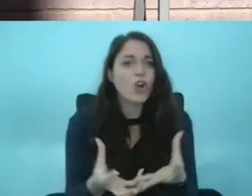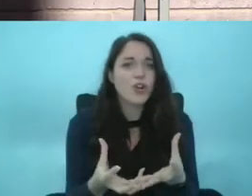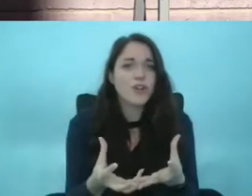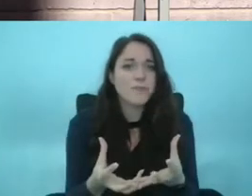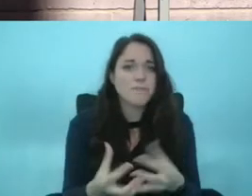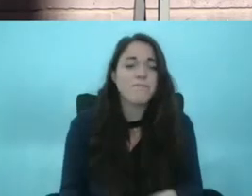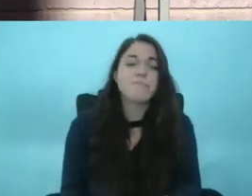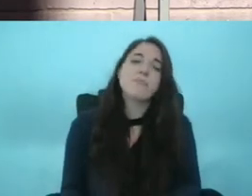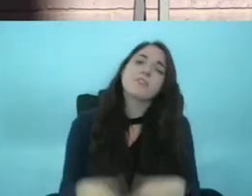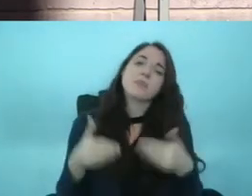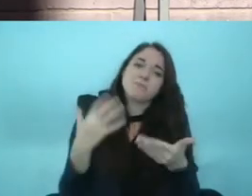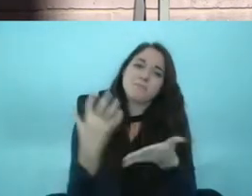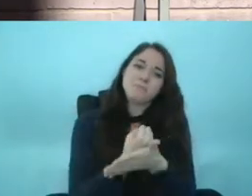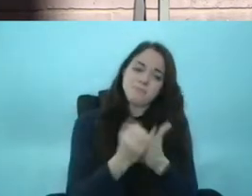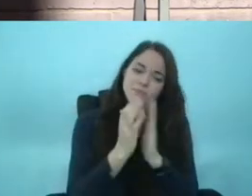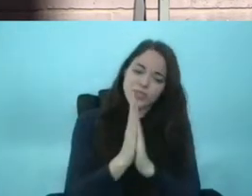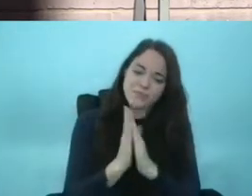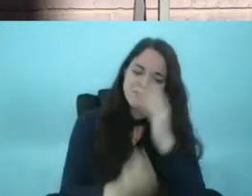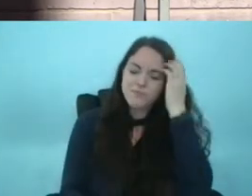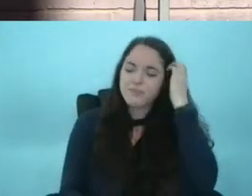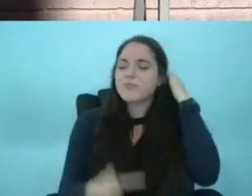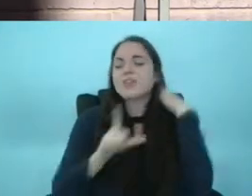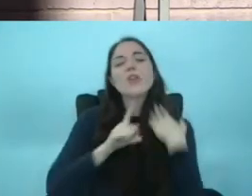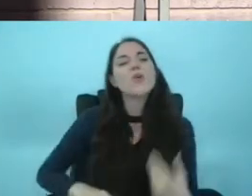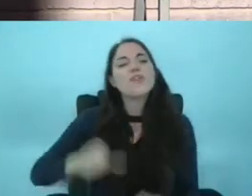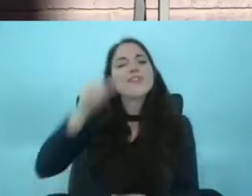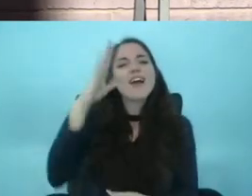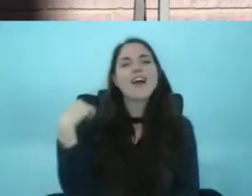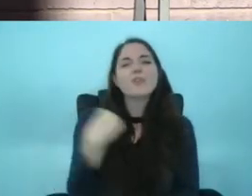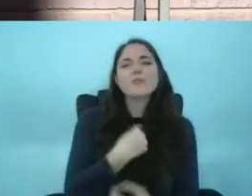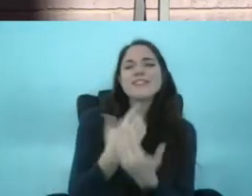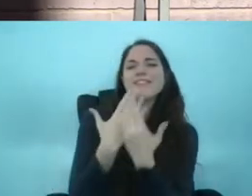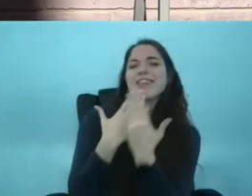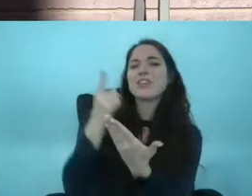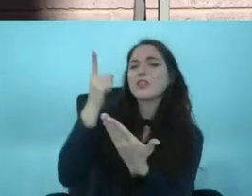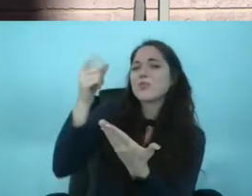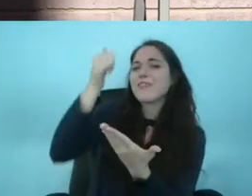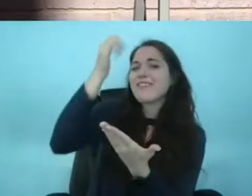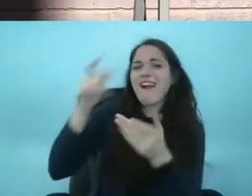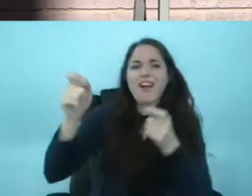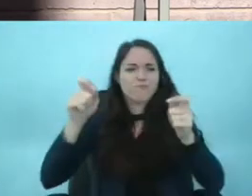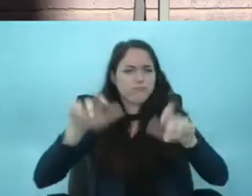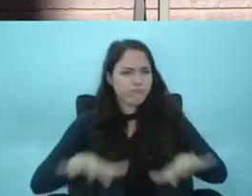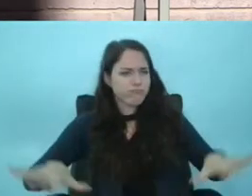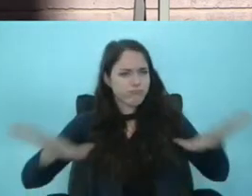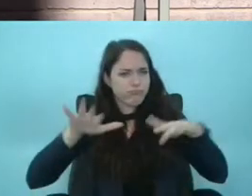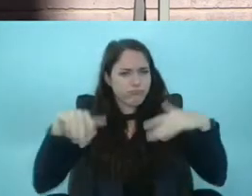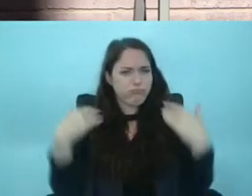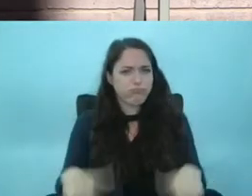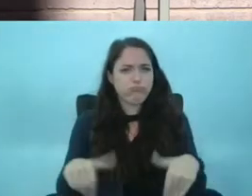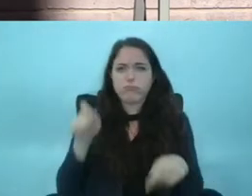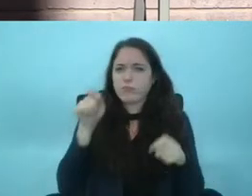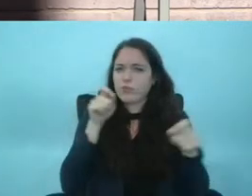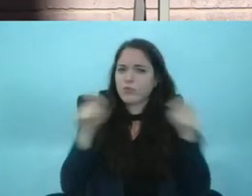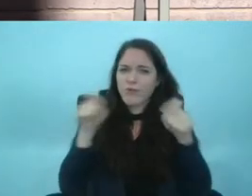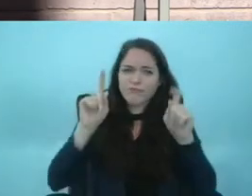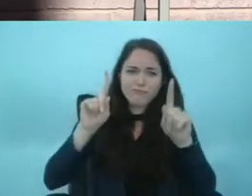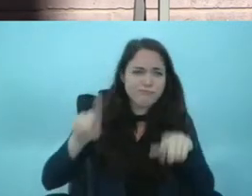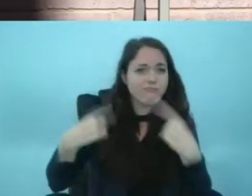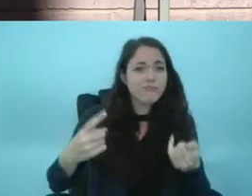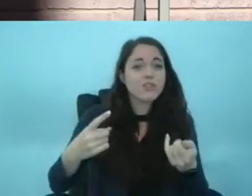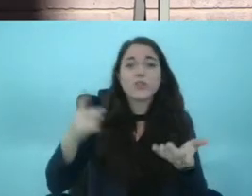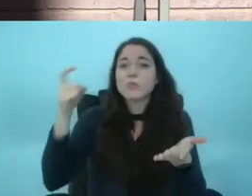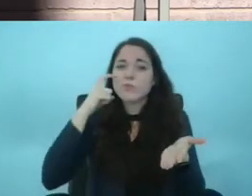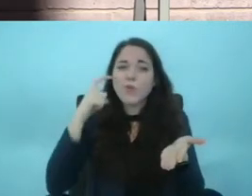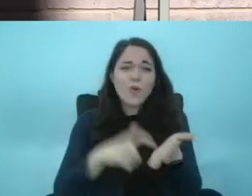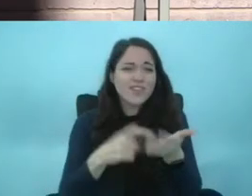pray. Lord God, we just thank you that you are God over all, that you are sovereign, and that you see what goes on